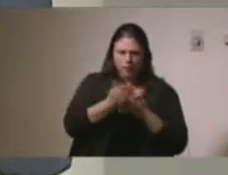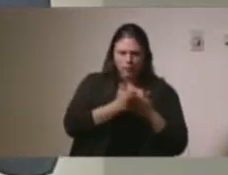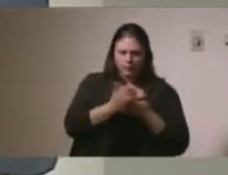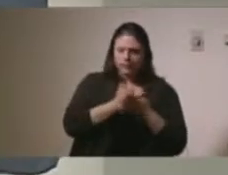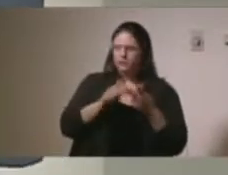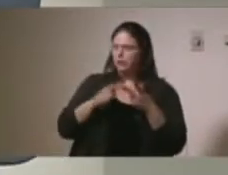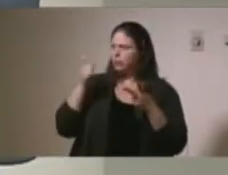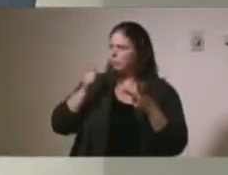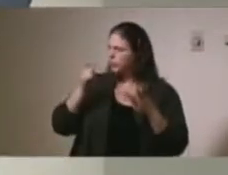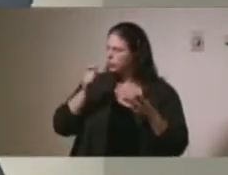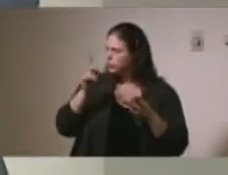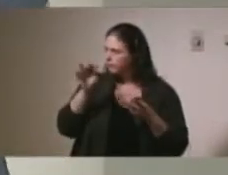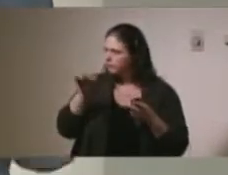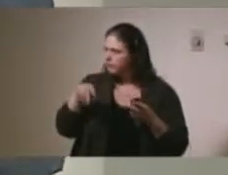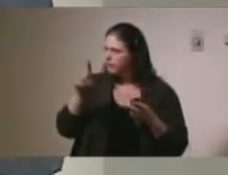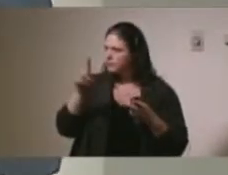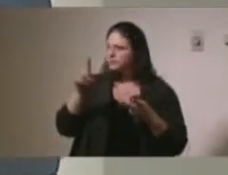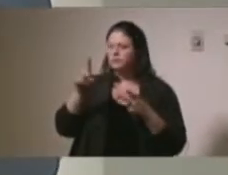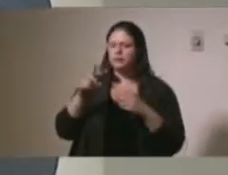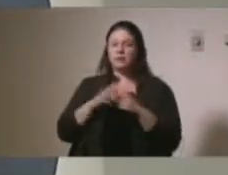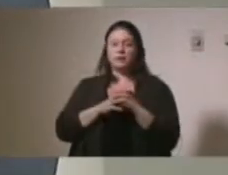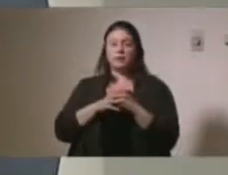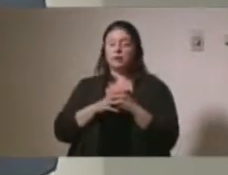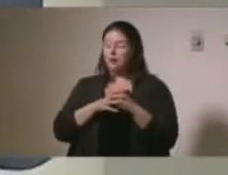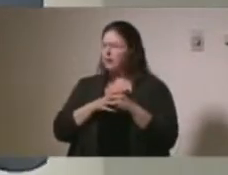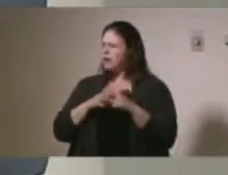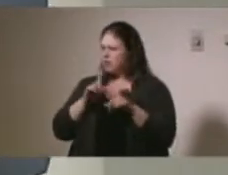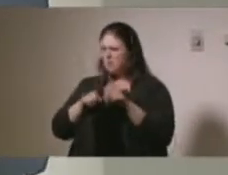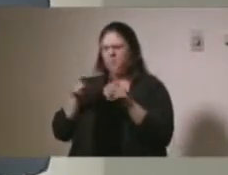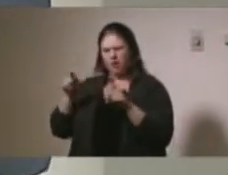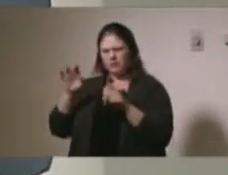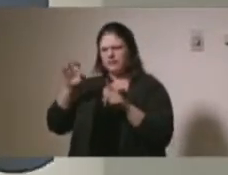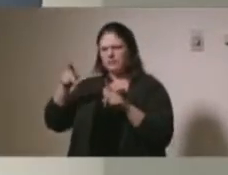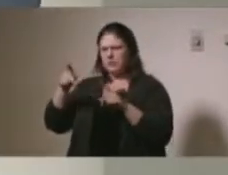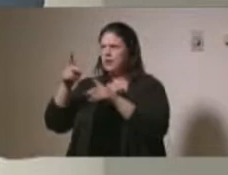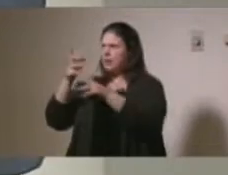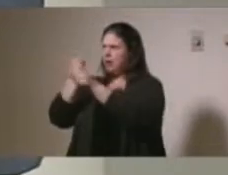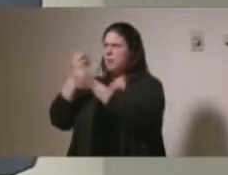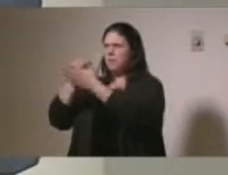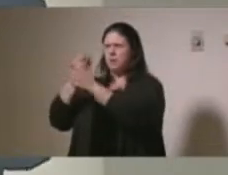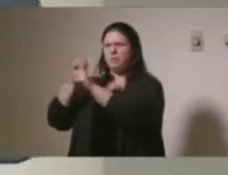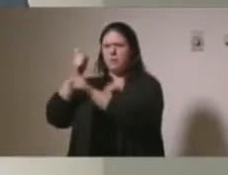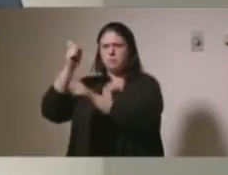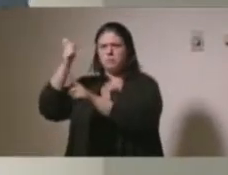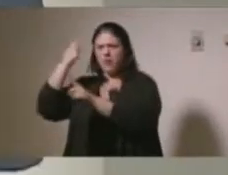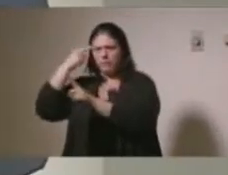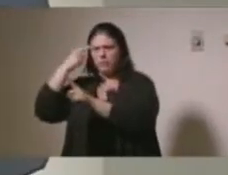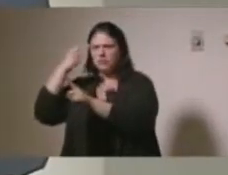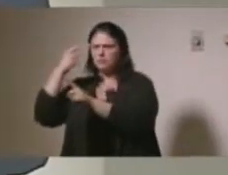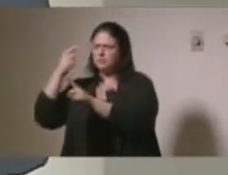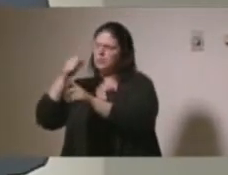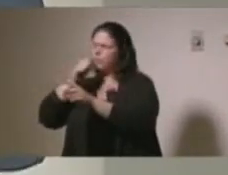they have received direct support from the government to force us to return to work